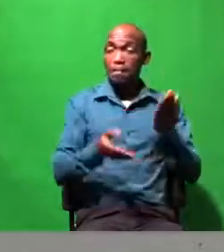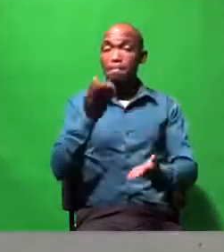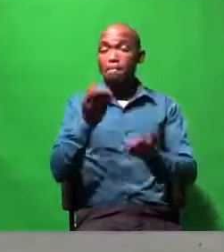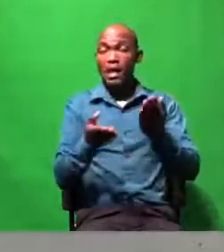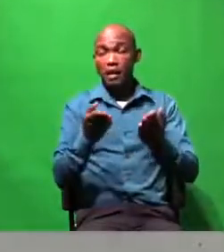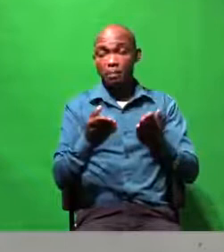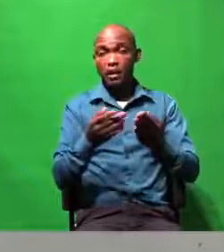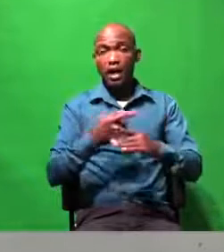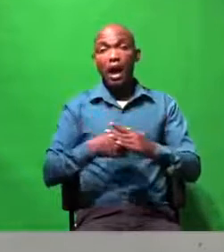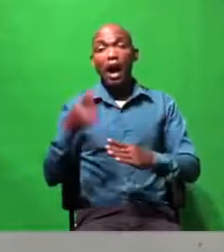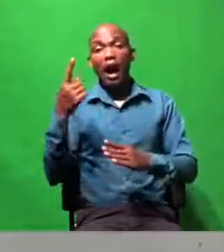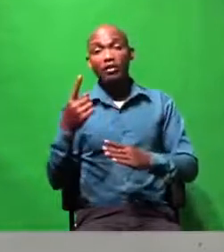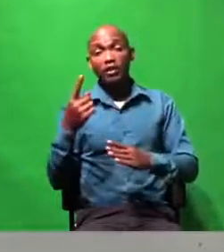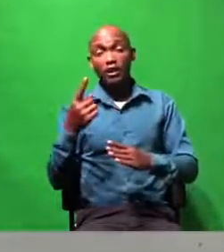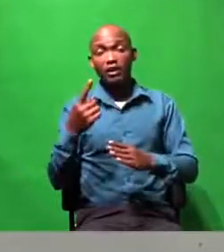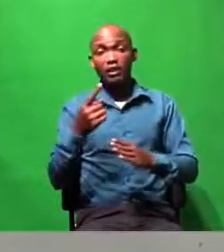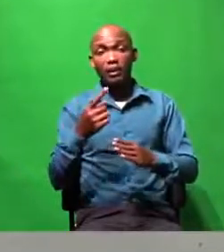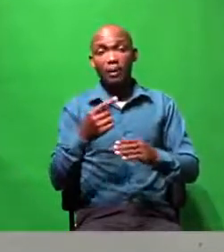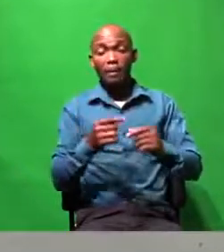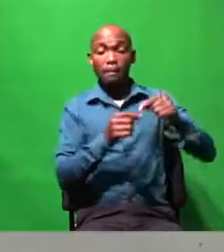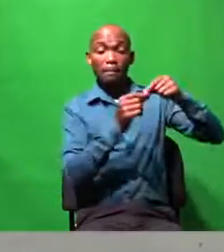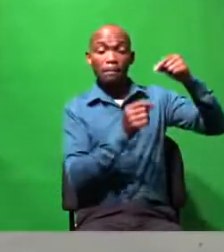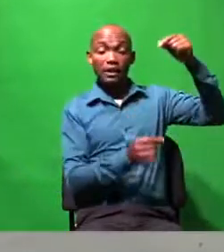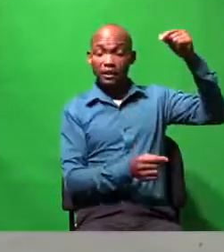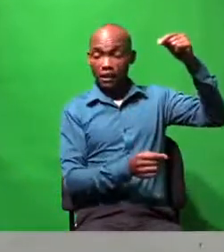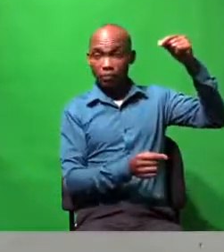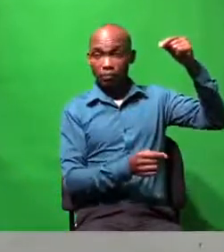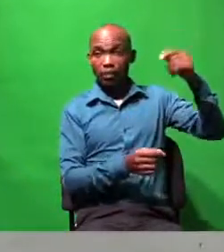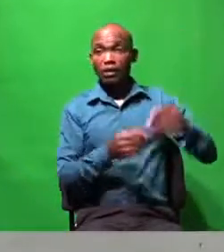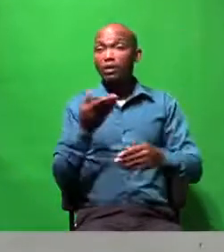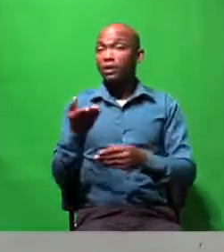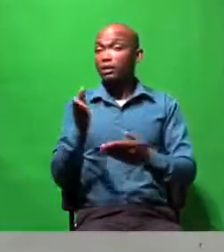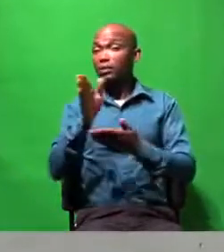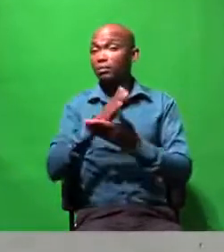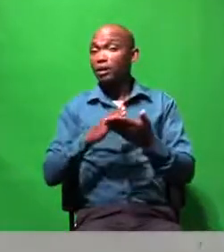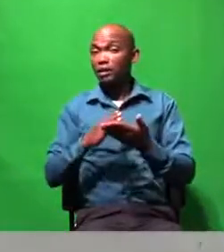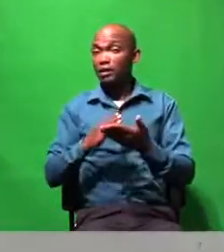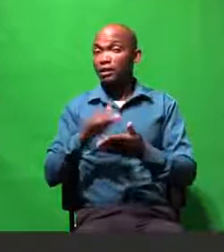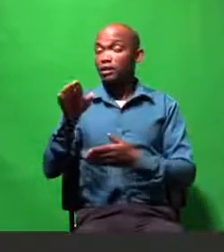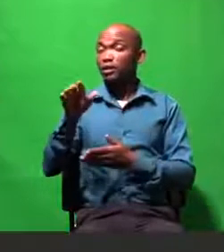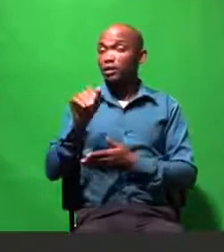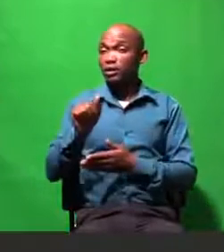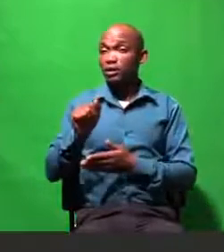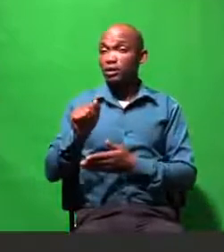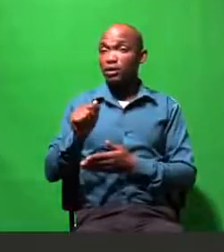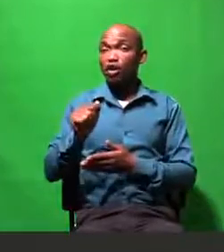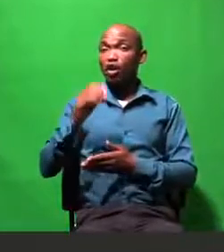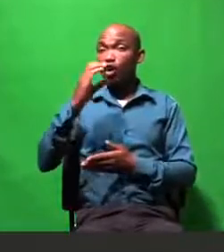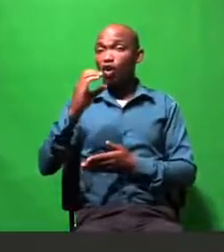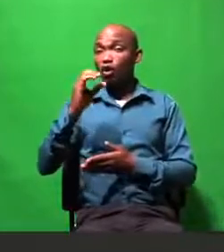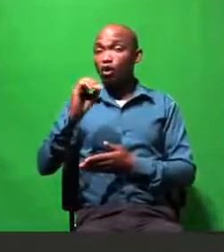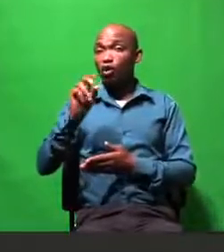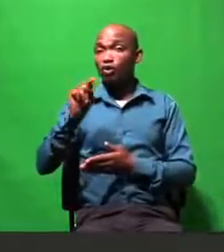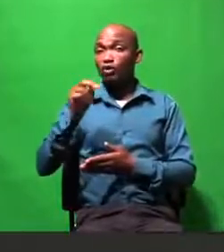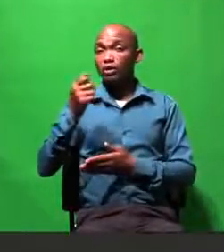meters here. This you can get, this place is called a continental